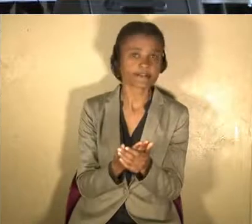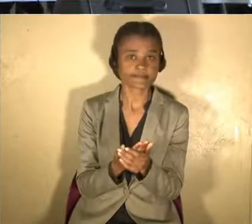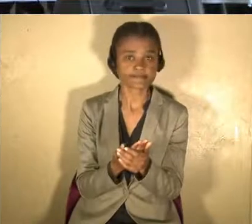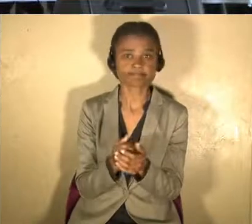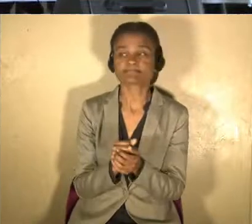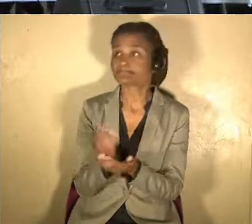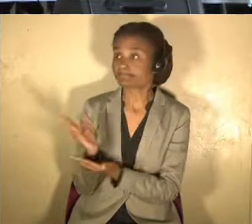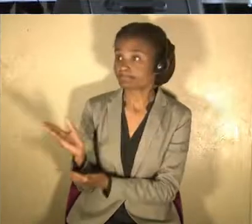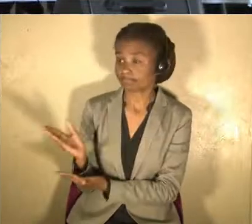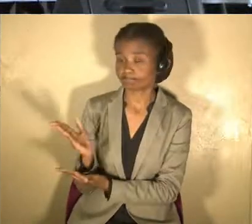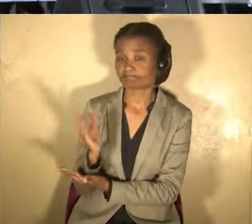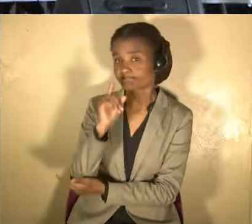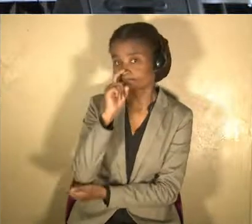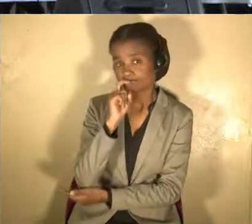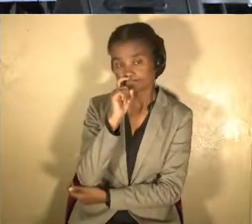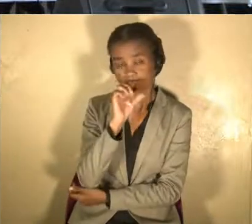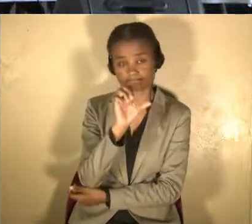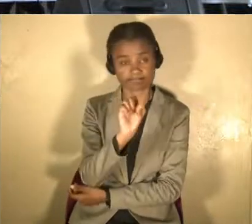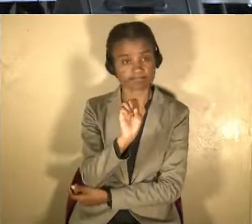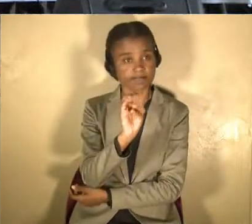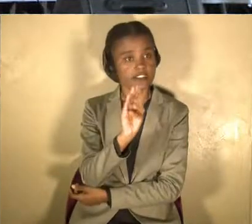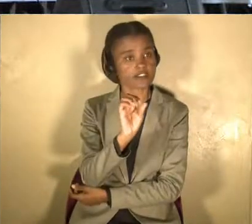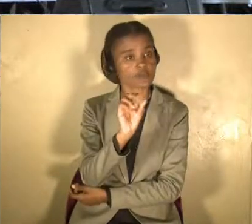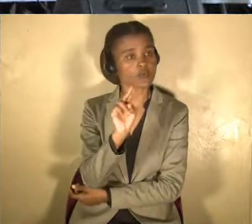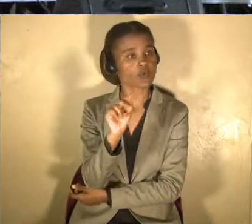you, Ausbongile.